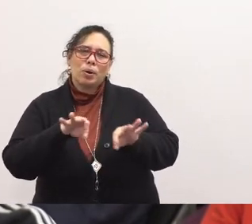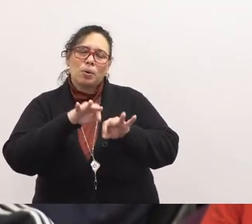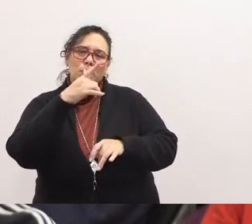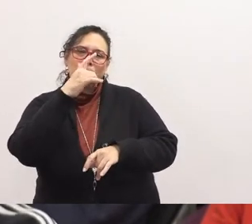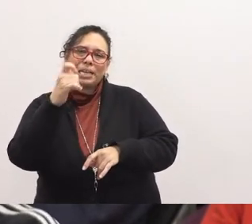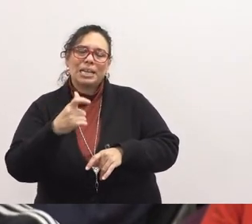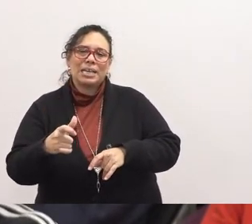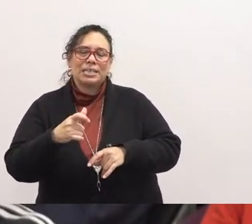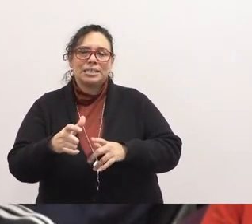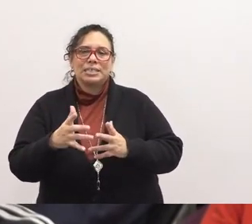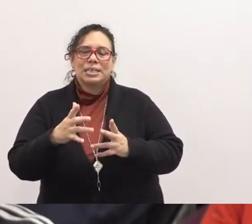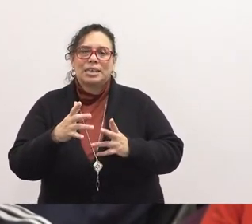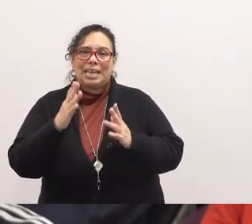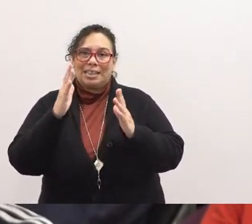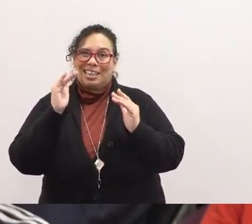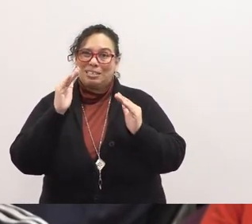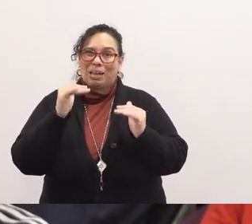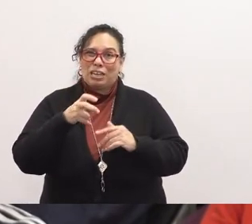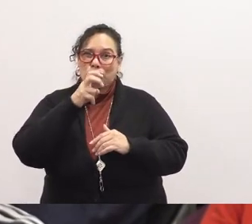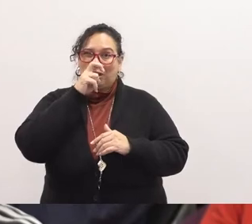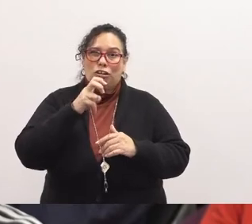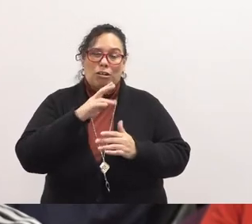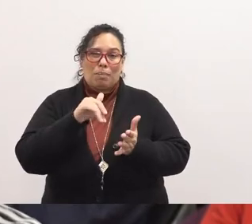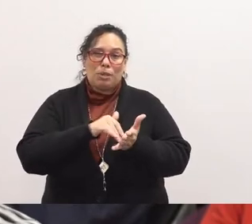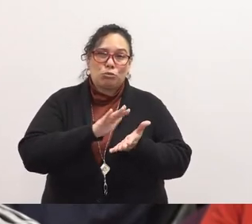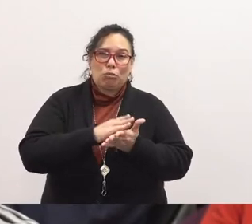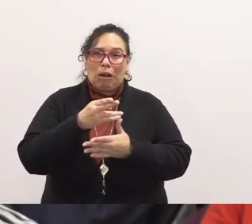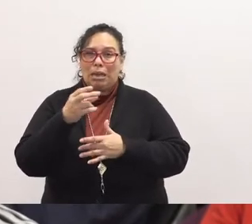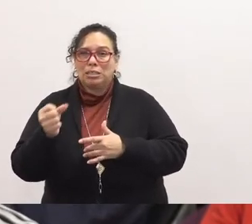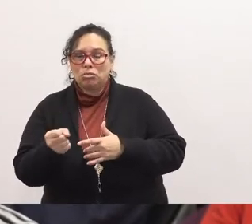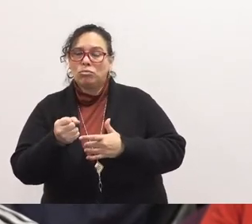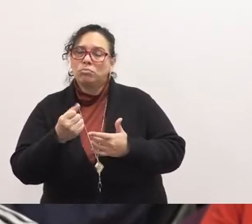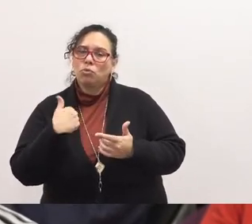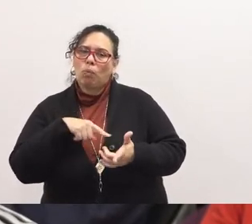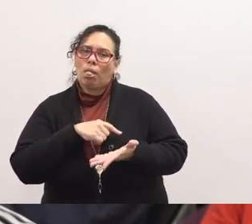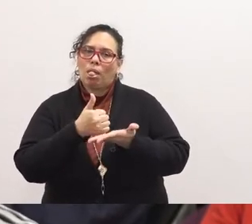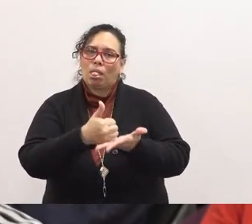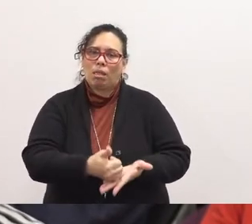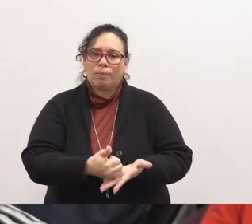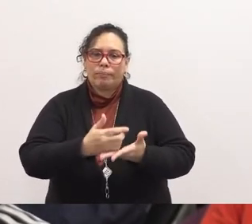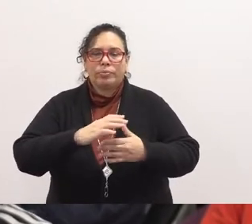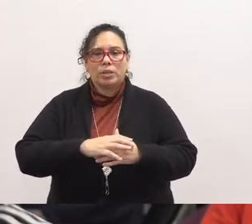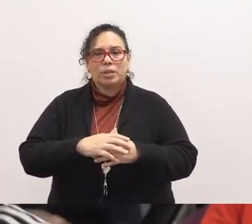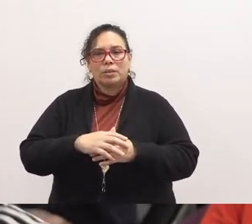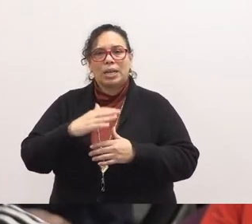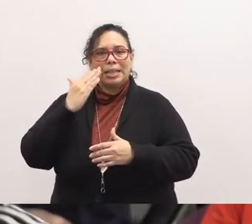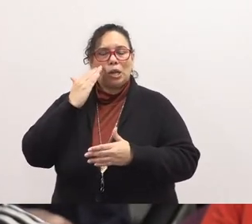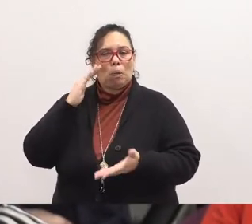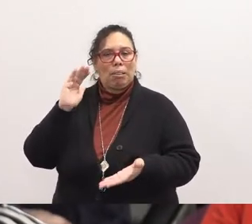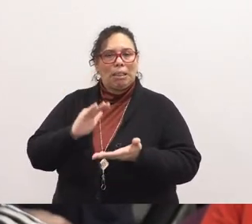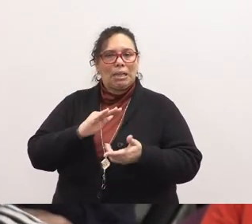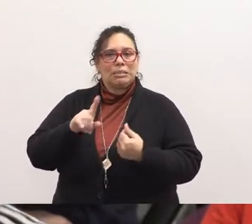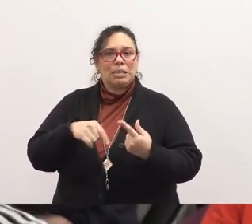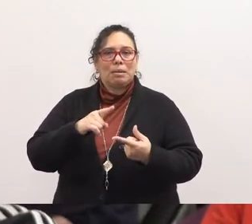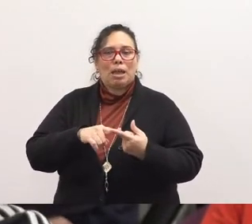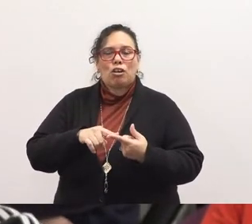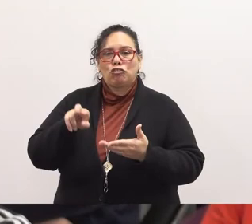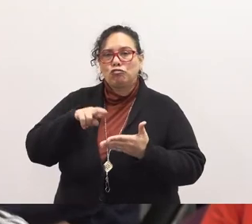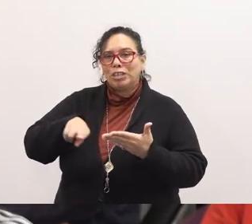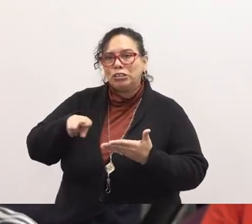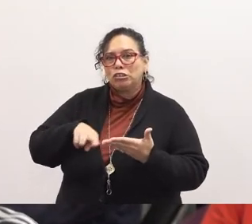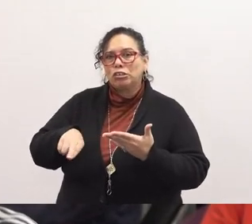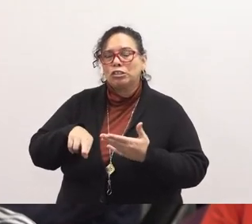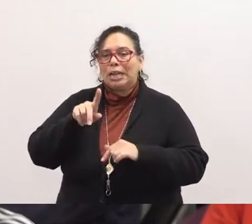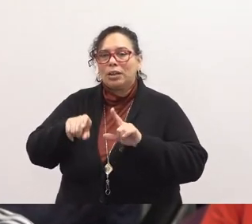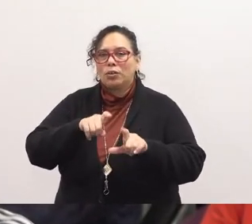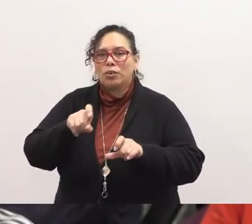rigor expected in middle and high schools. My middle schoolers who came from a media assistant know less about research and inquiry than the students I